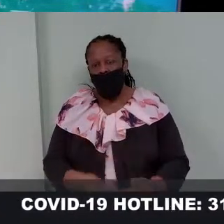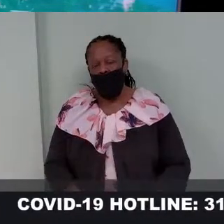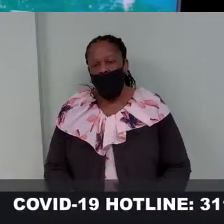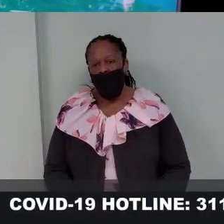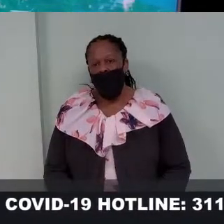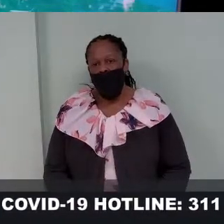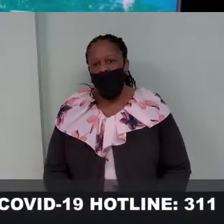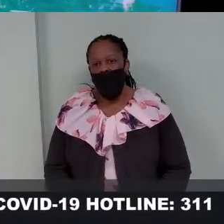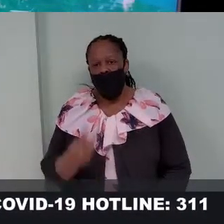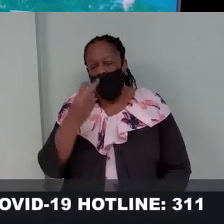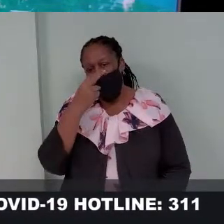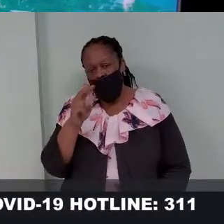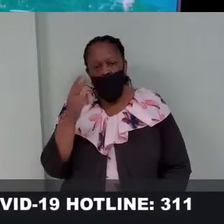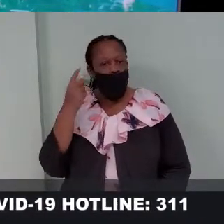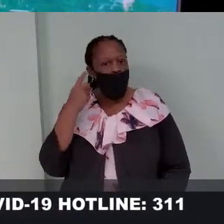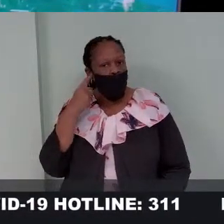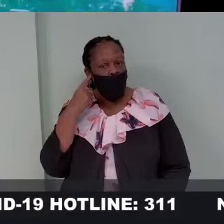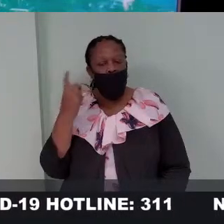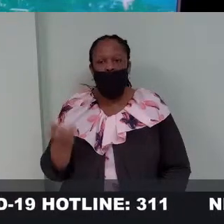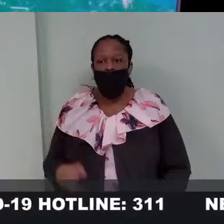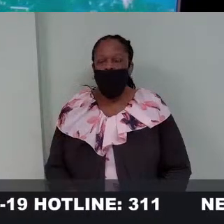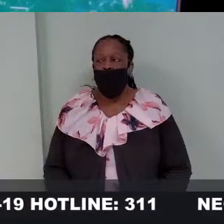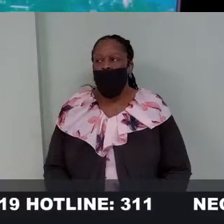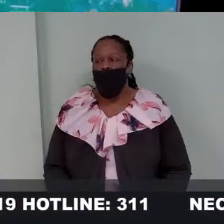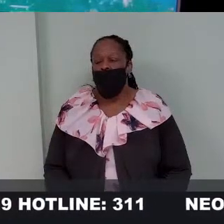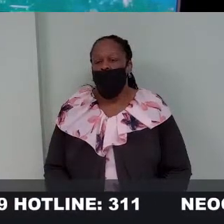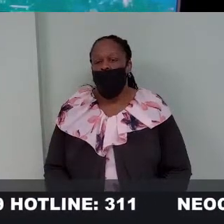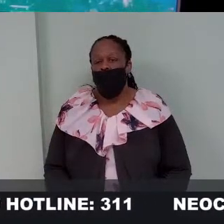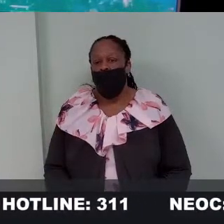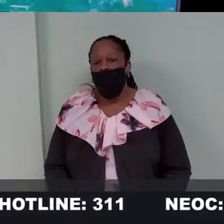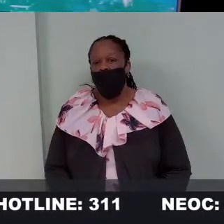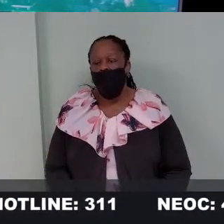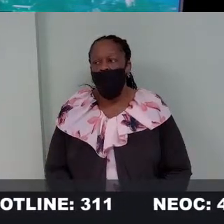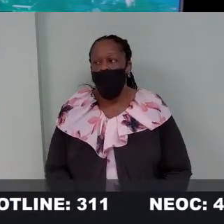all viewers, listeners, by whatever means.